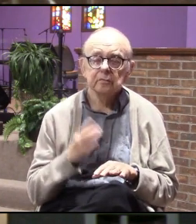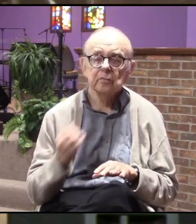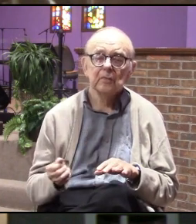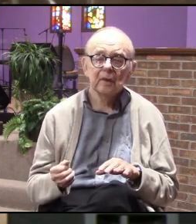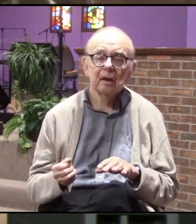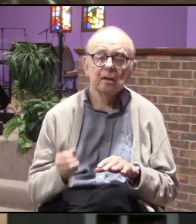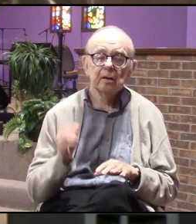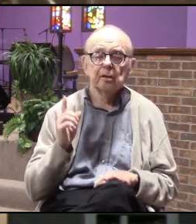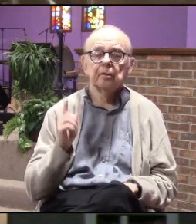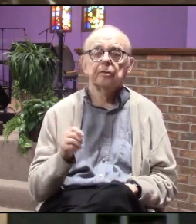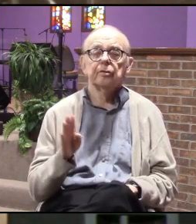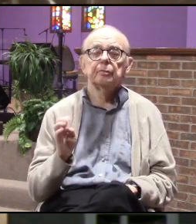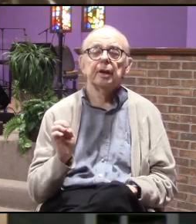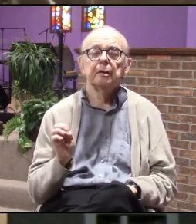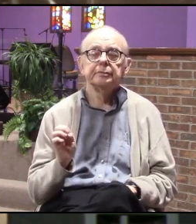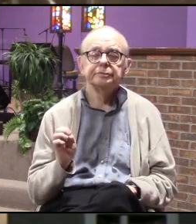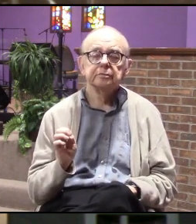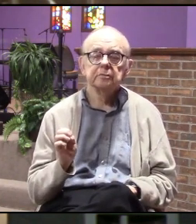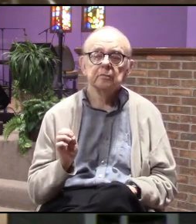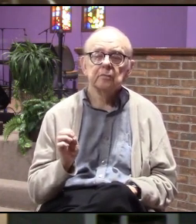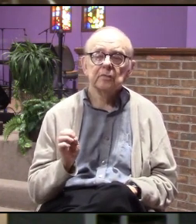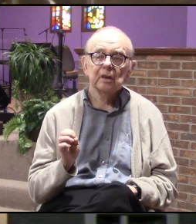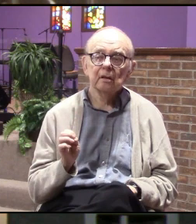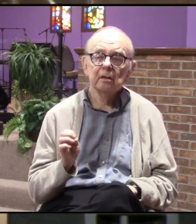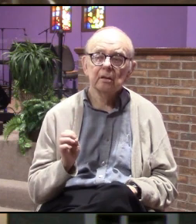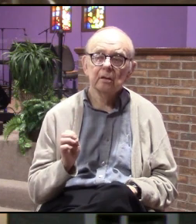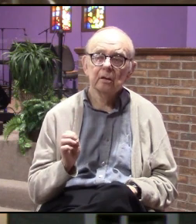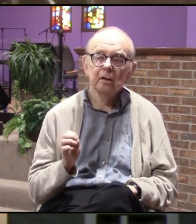Because it should be